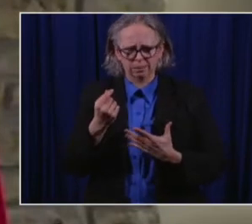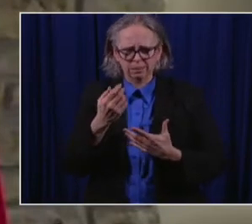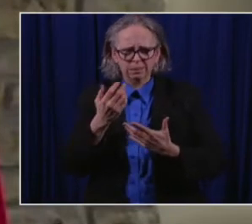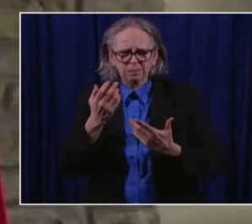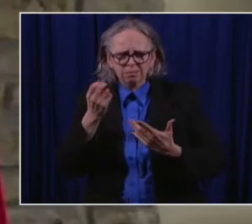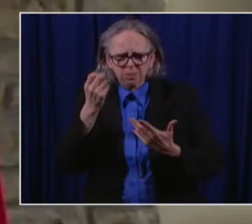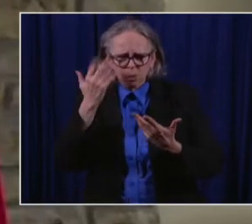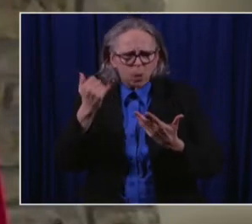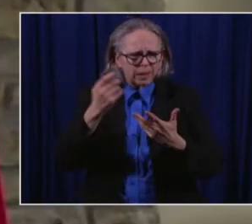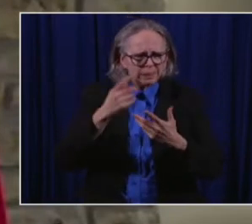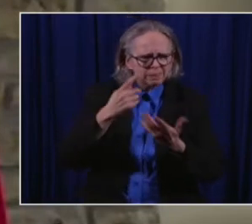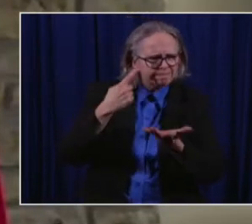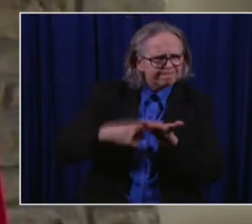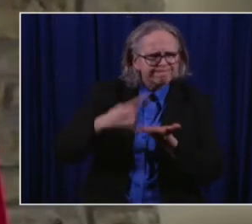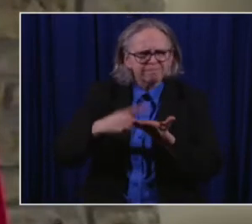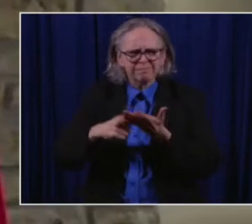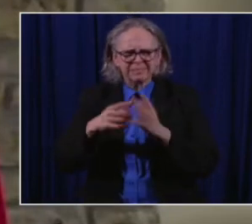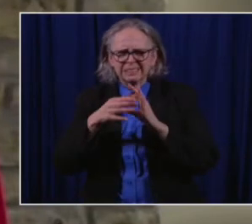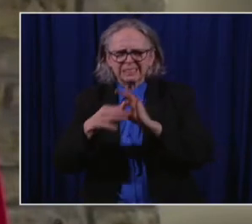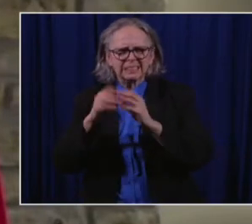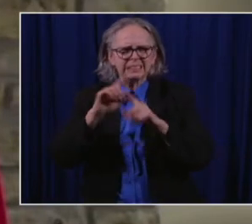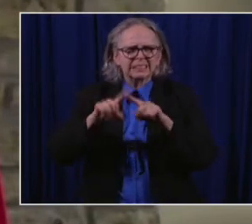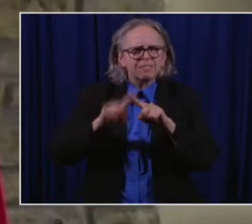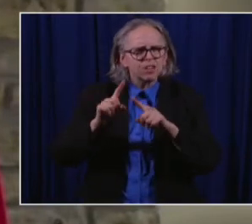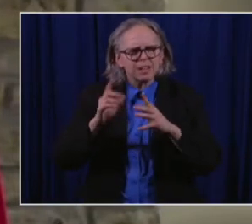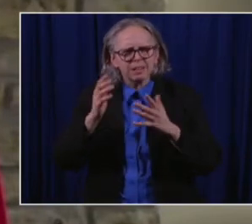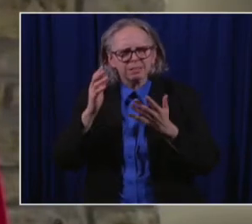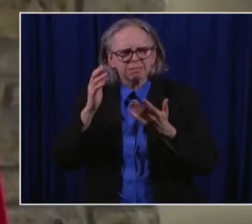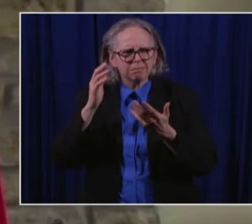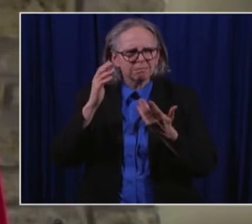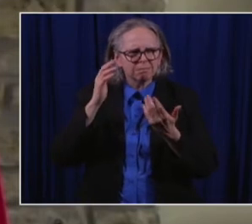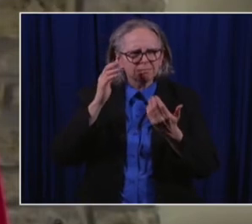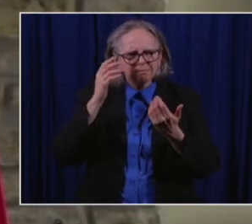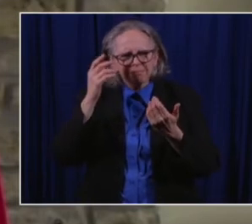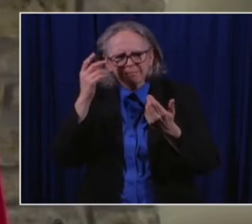things. And my experience has been that